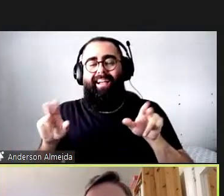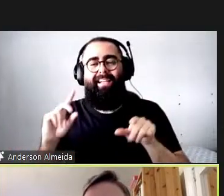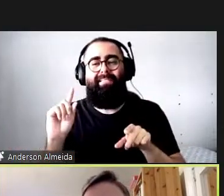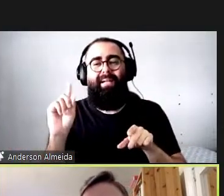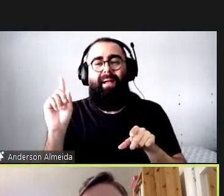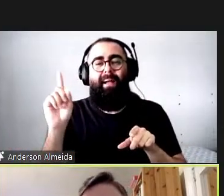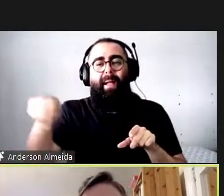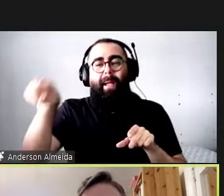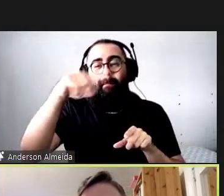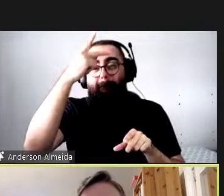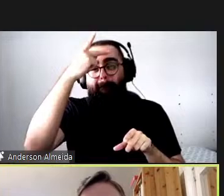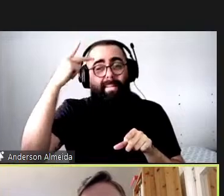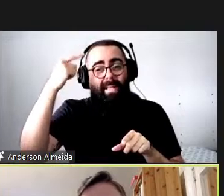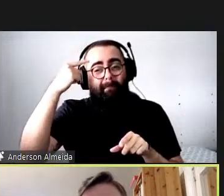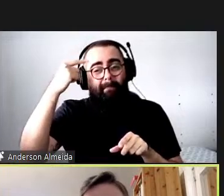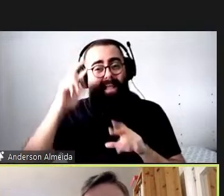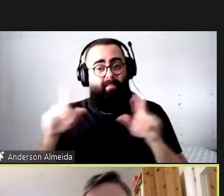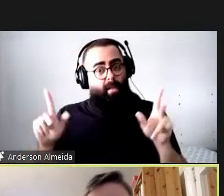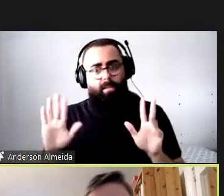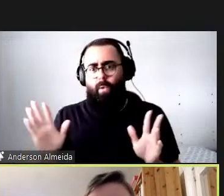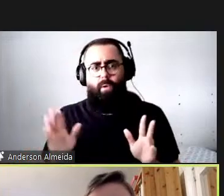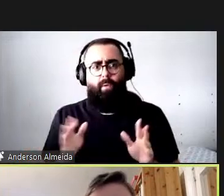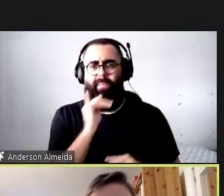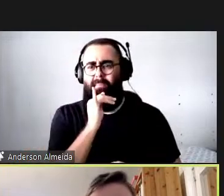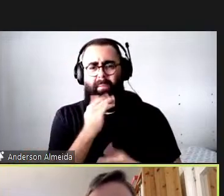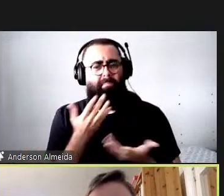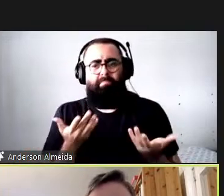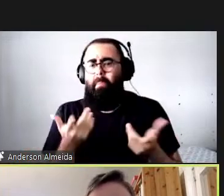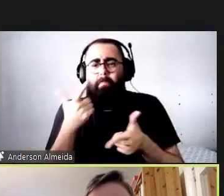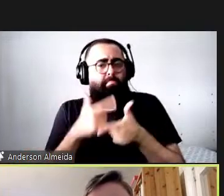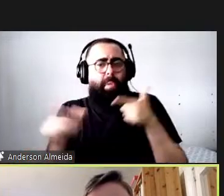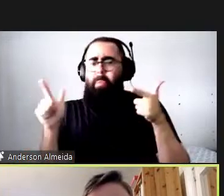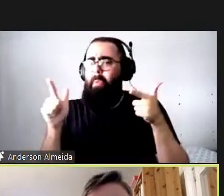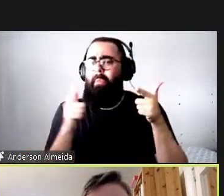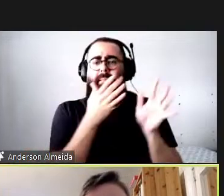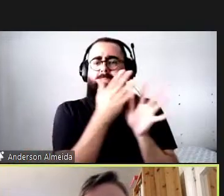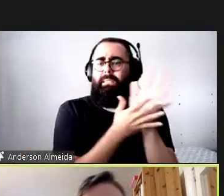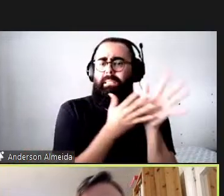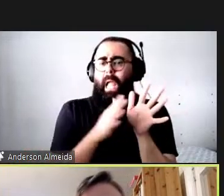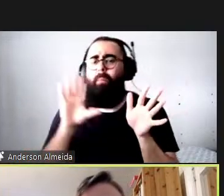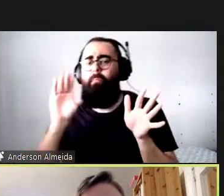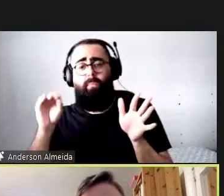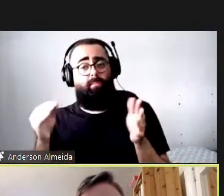different sensory systems and very different motor structures.